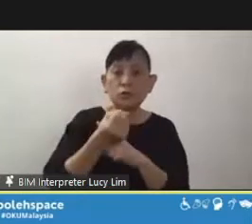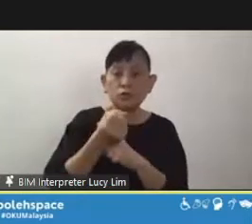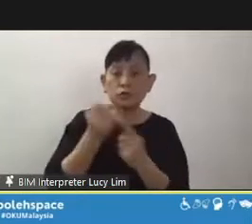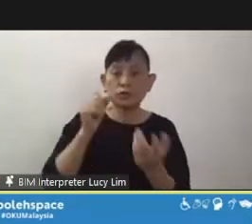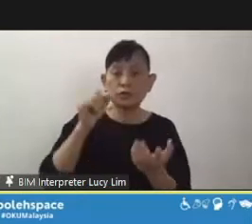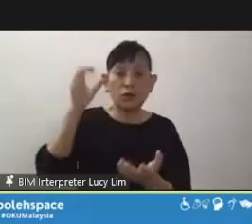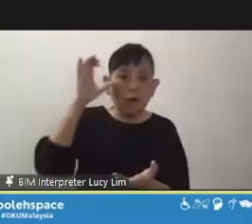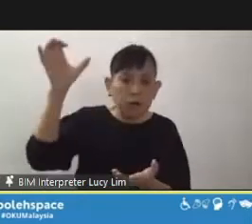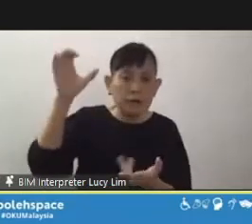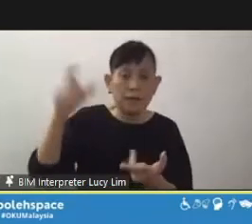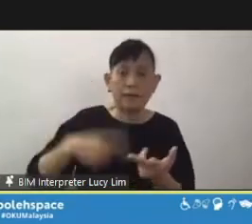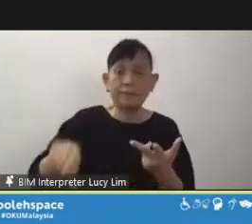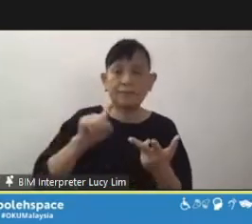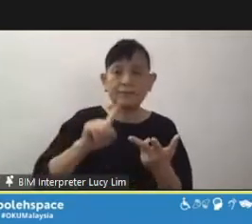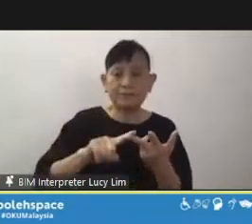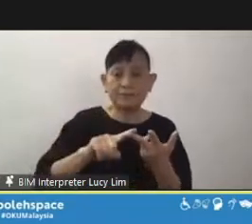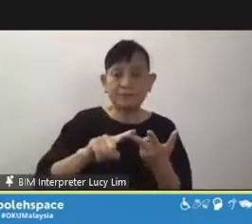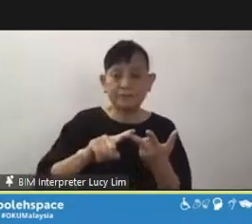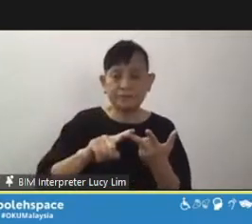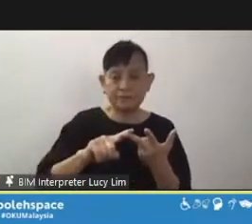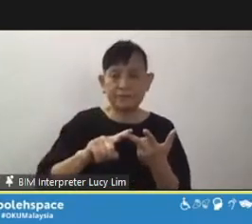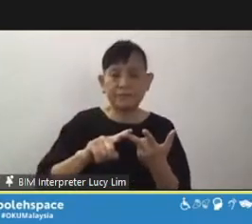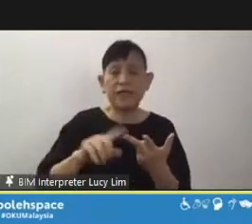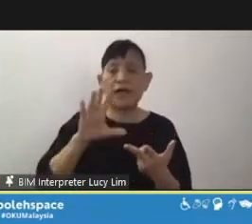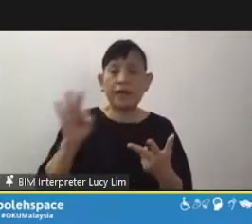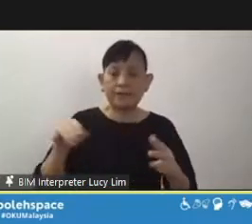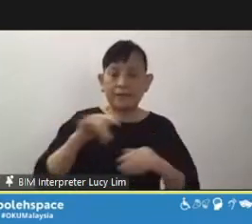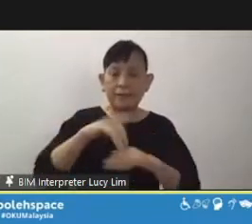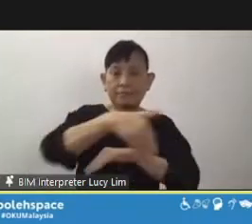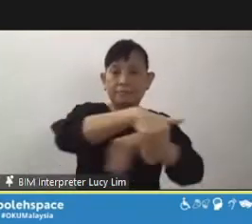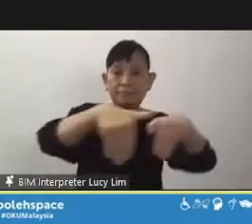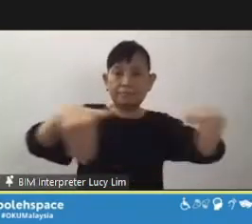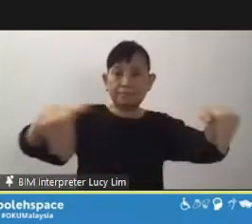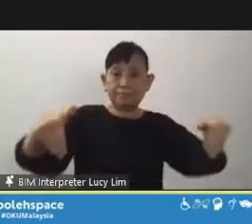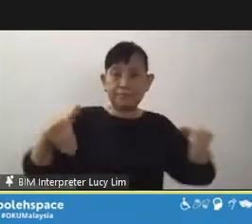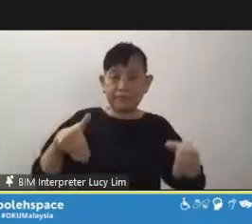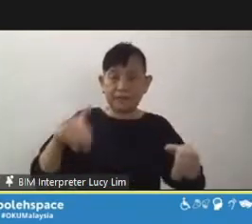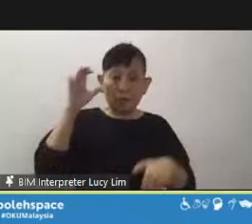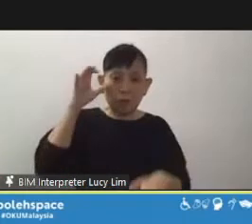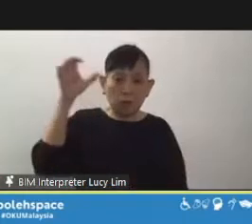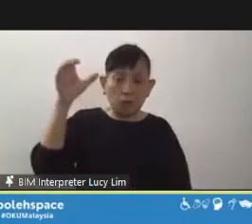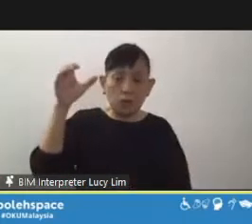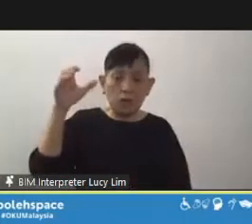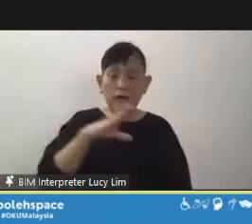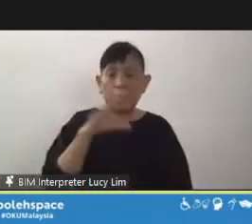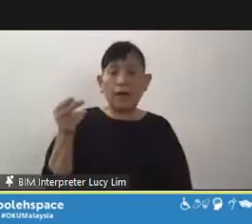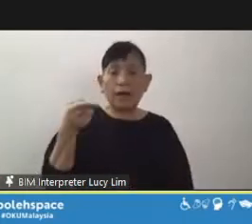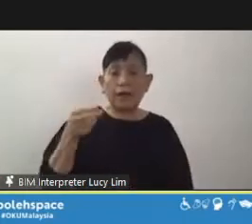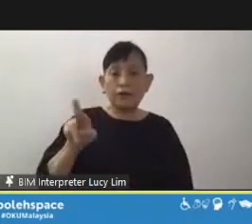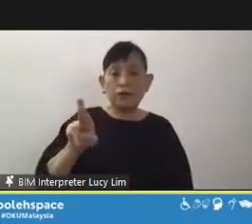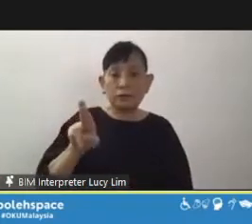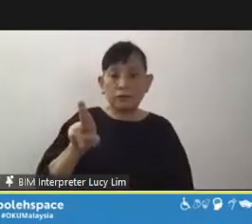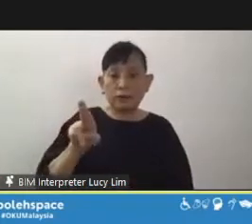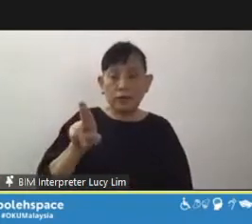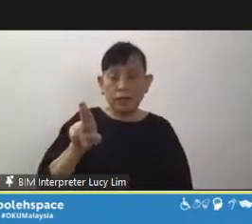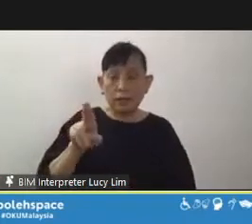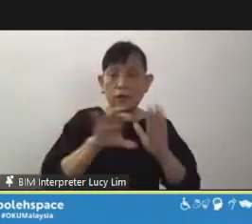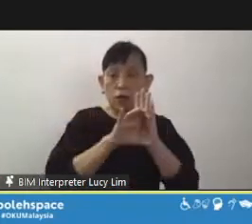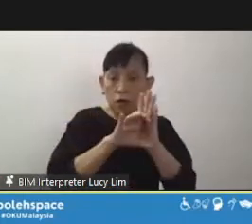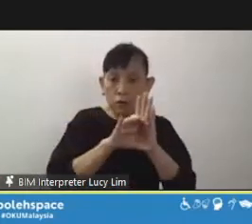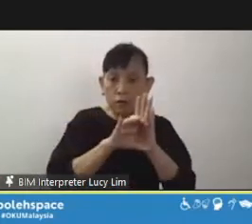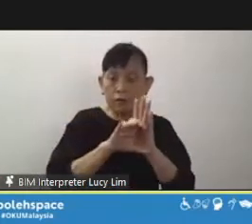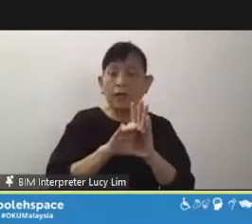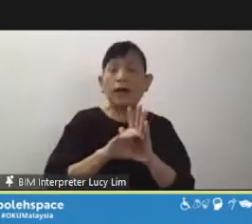social concept, tragedy and charity concept, and also the a human rights model or human rights concept of